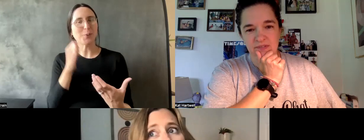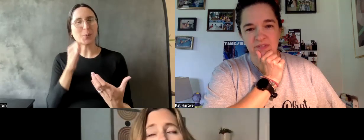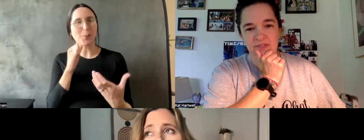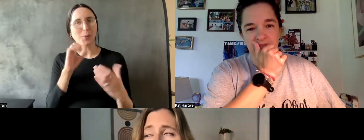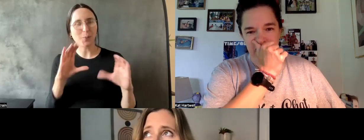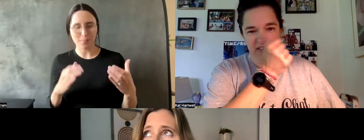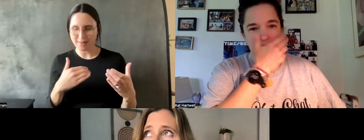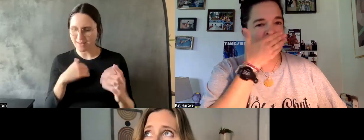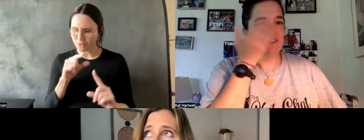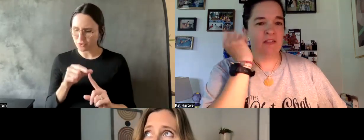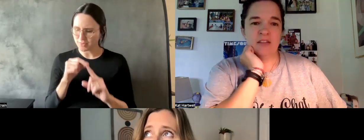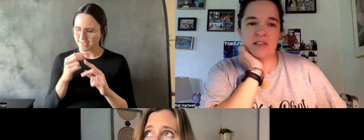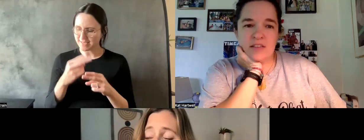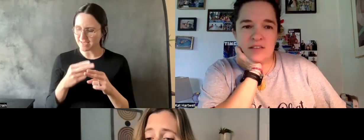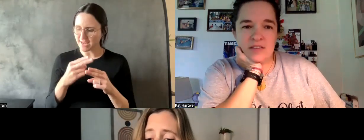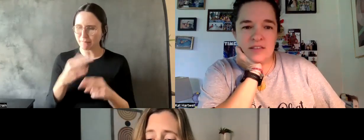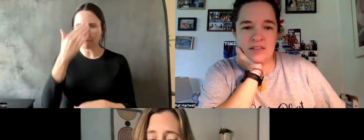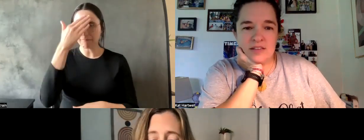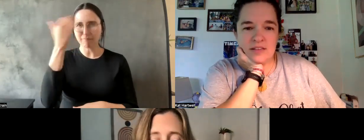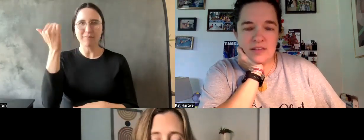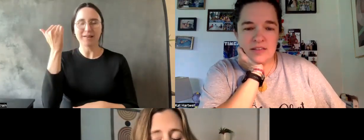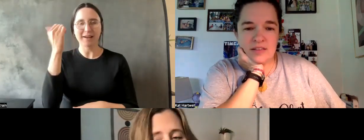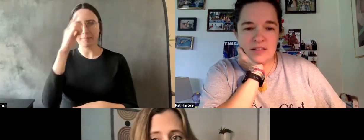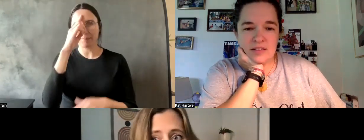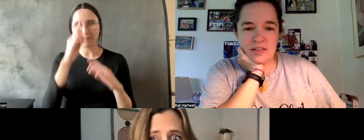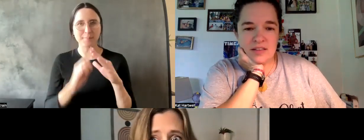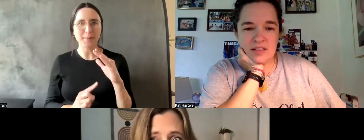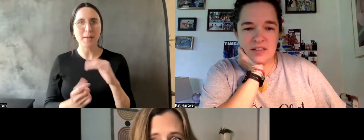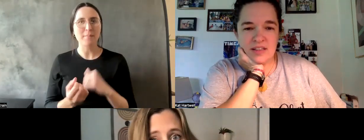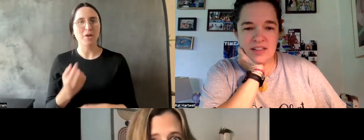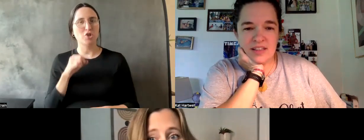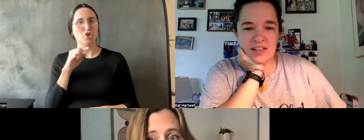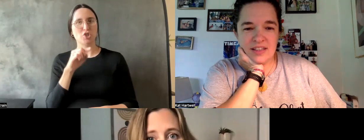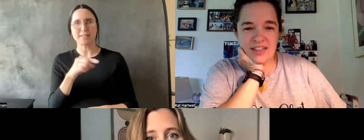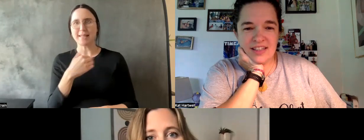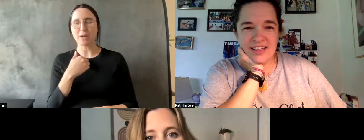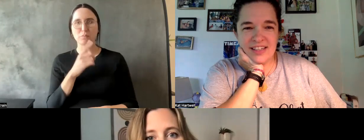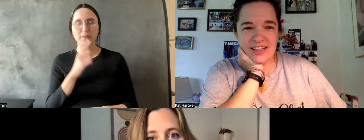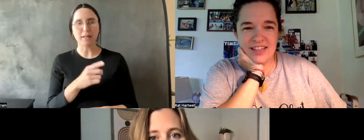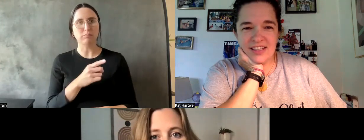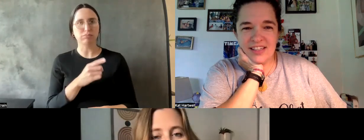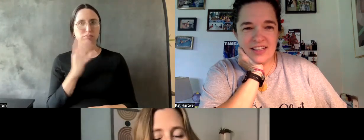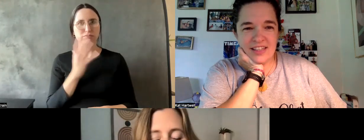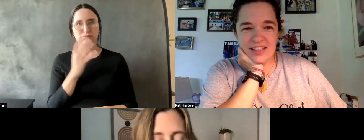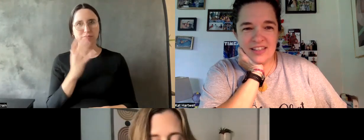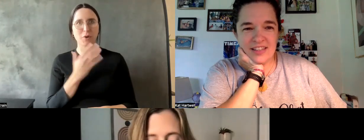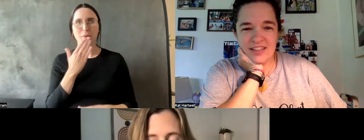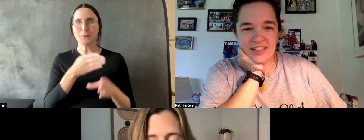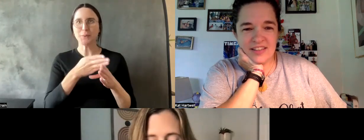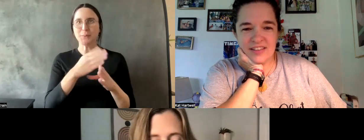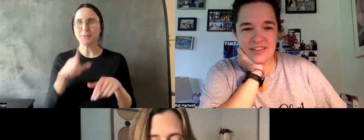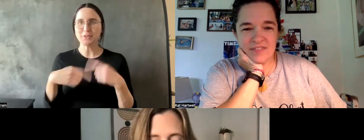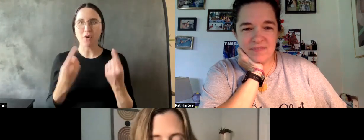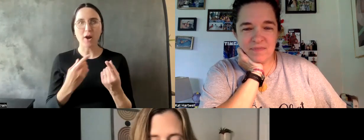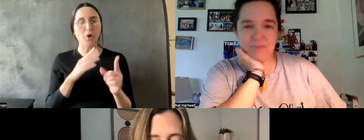very unique name and I can't remember what it is right now, but she's had quite the career. And her family